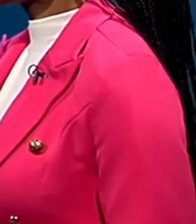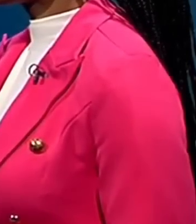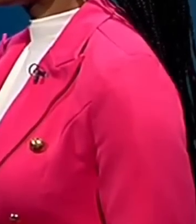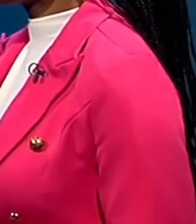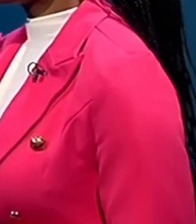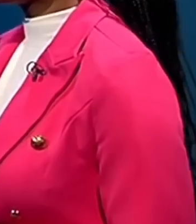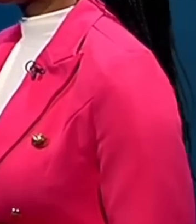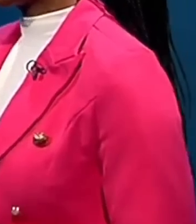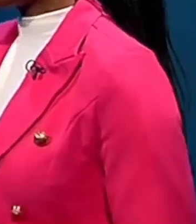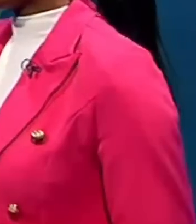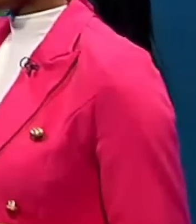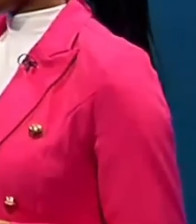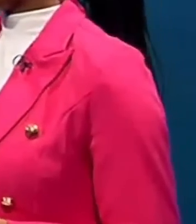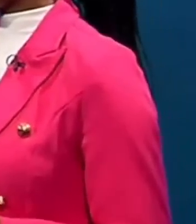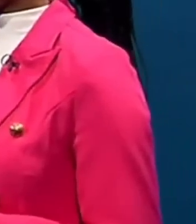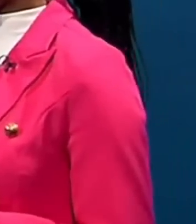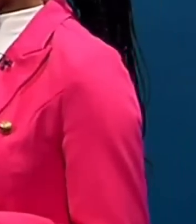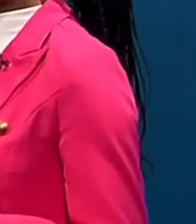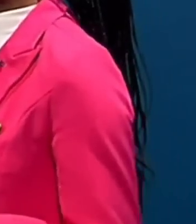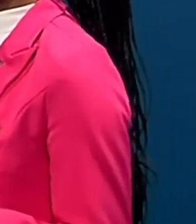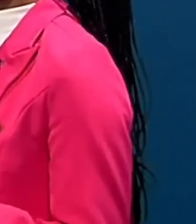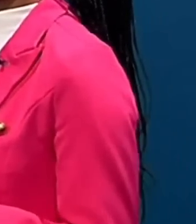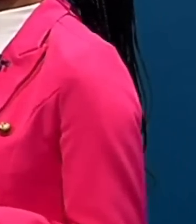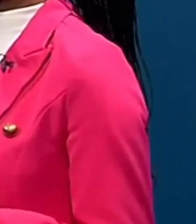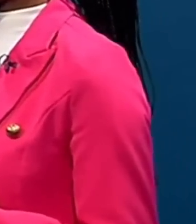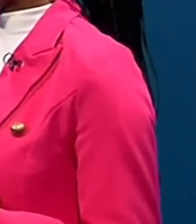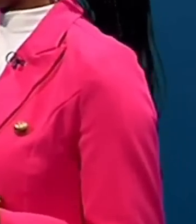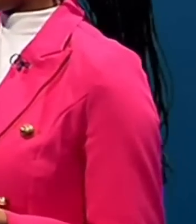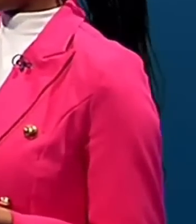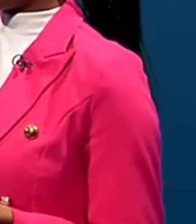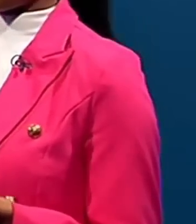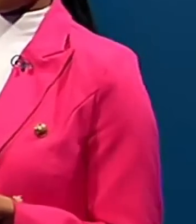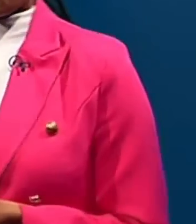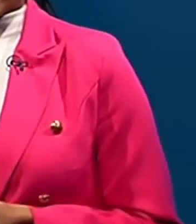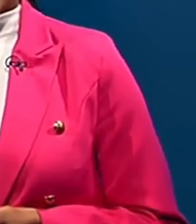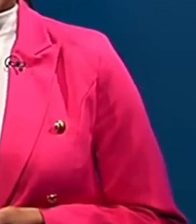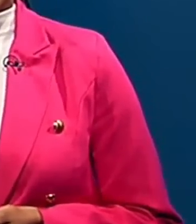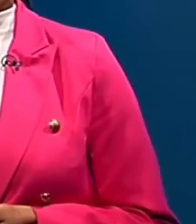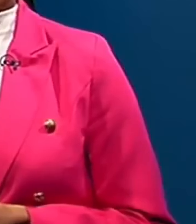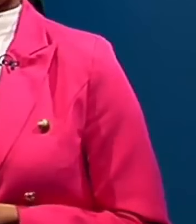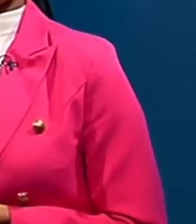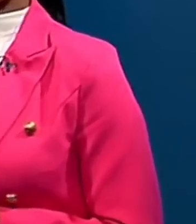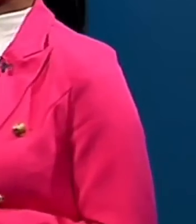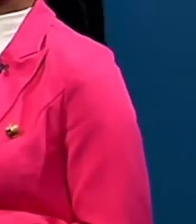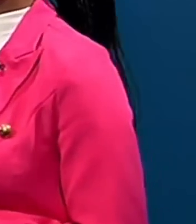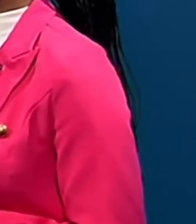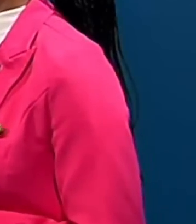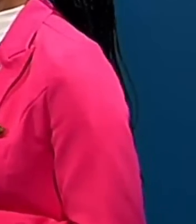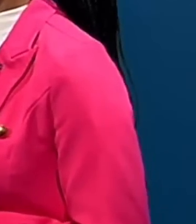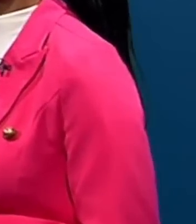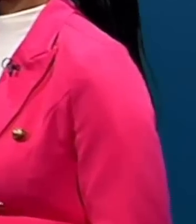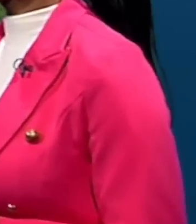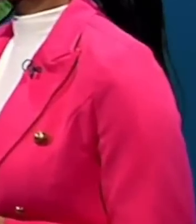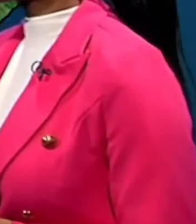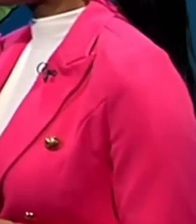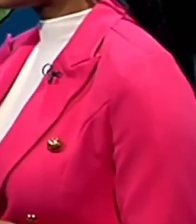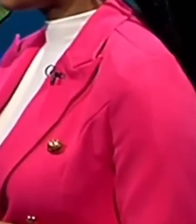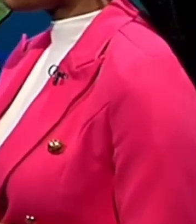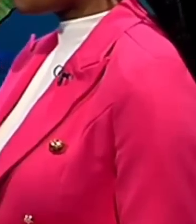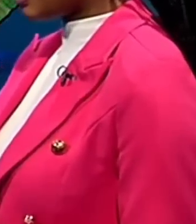di le 18 mo Thapameng Eastern Cape le teng mo provinceng re bella Craddock go tla nna tse di thata mo mosong ka grate le 1 go ya go di